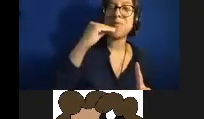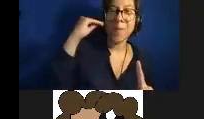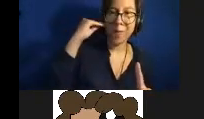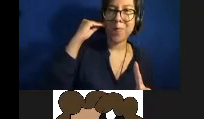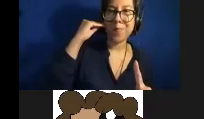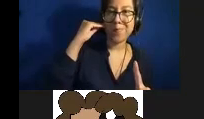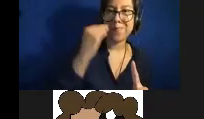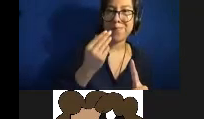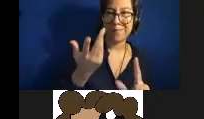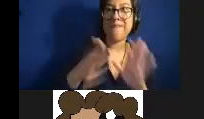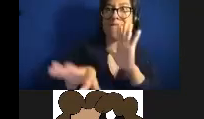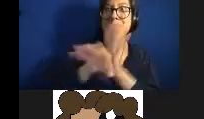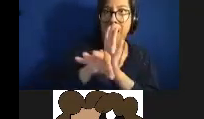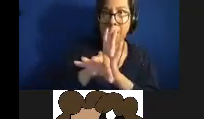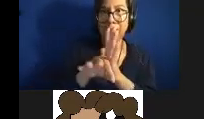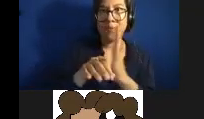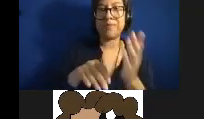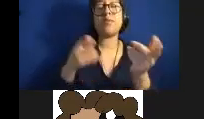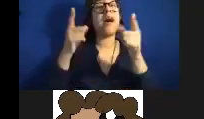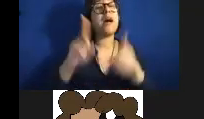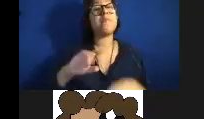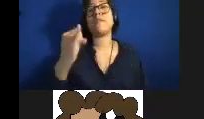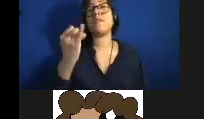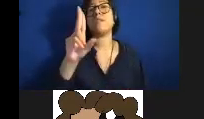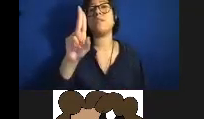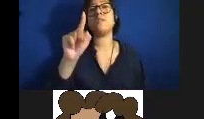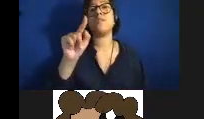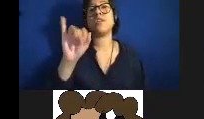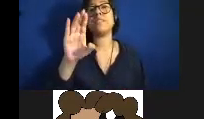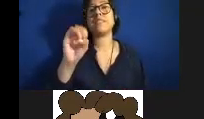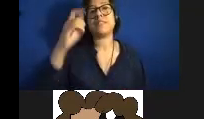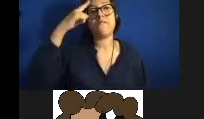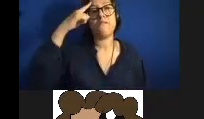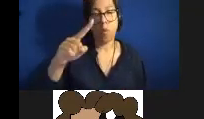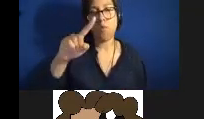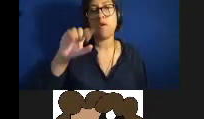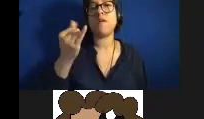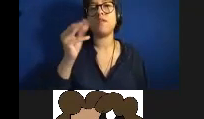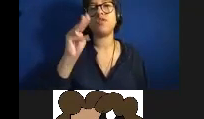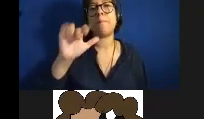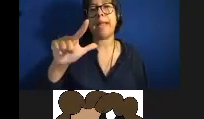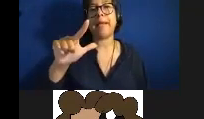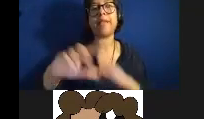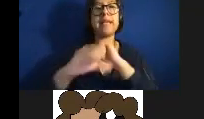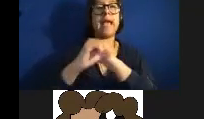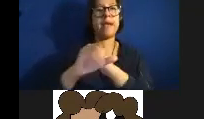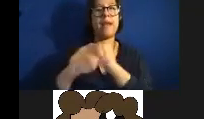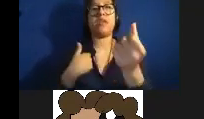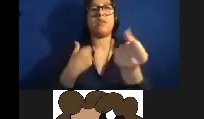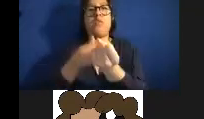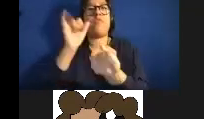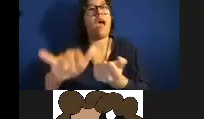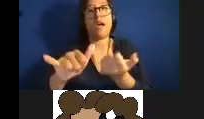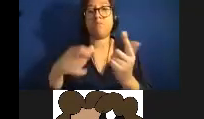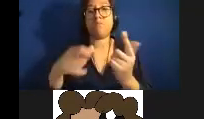the Justice for Jamil campaign had started. And I've been a supporter of that. And he has not been